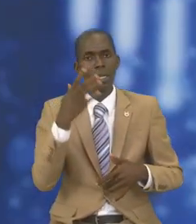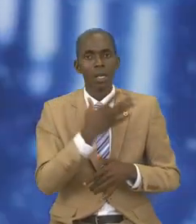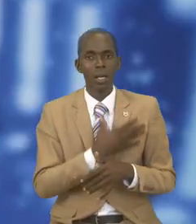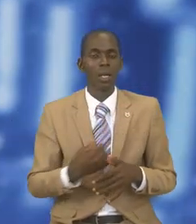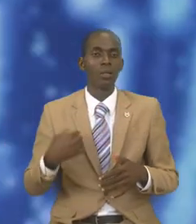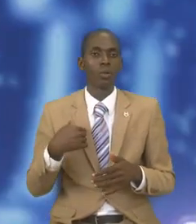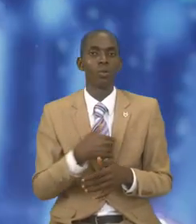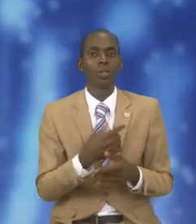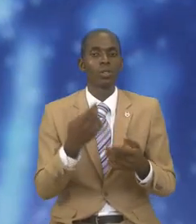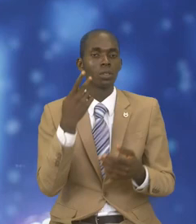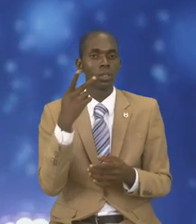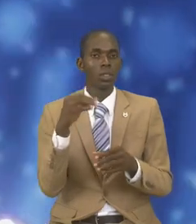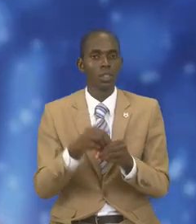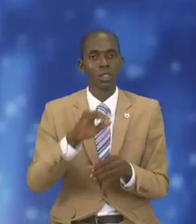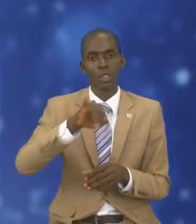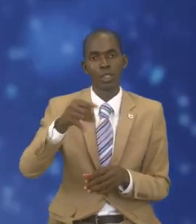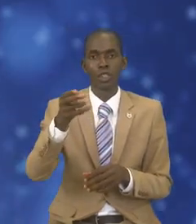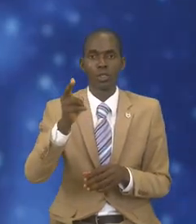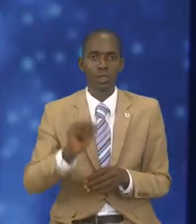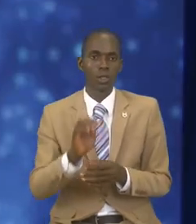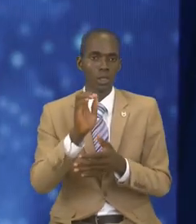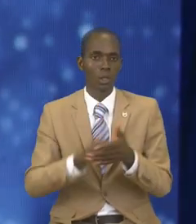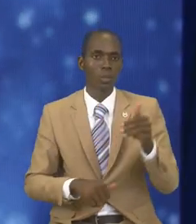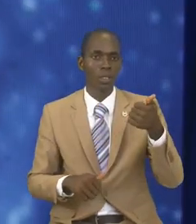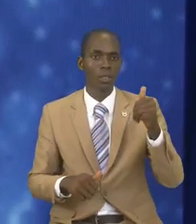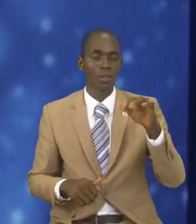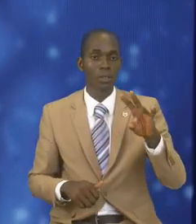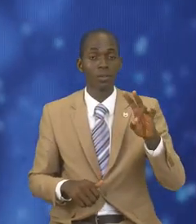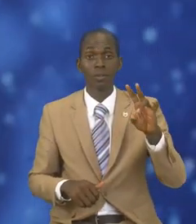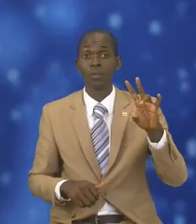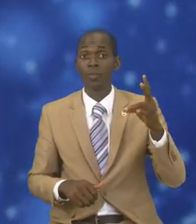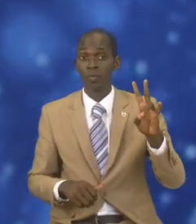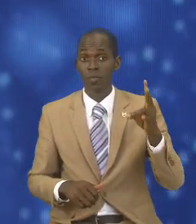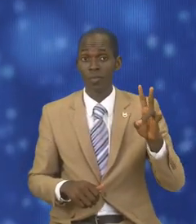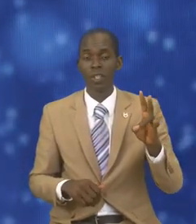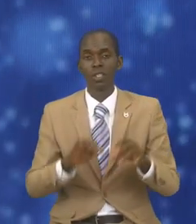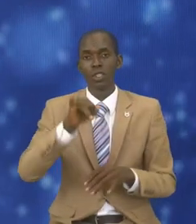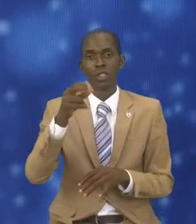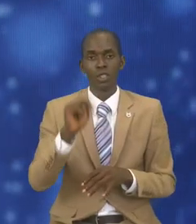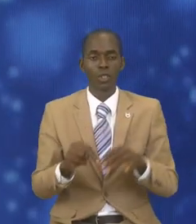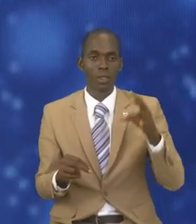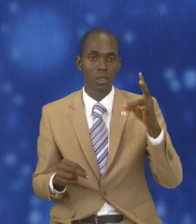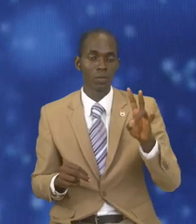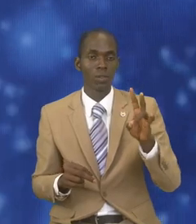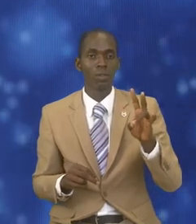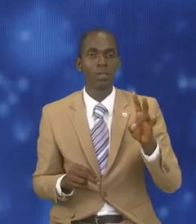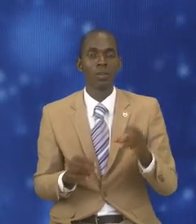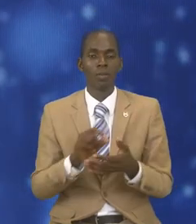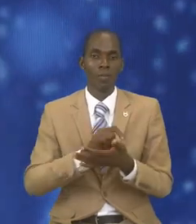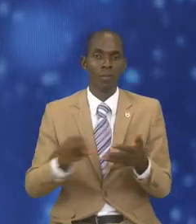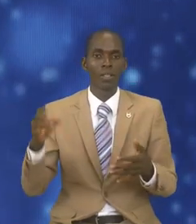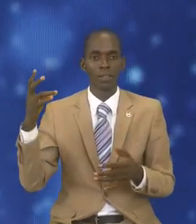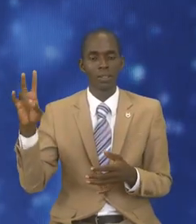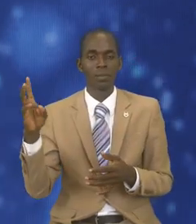to John chapter 17, verse 17. John chapter 17, verse